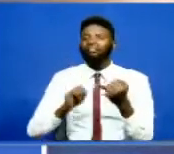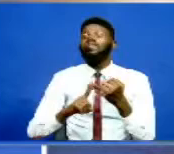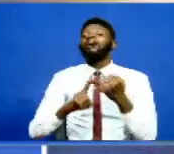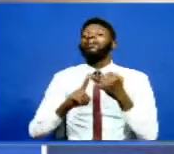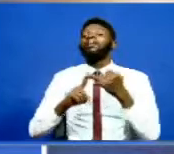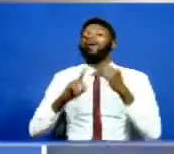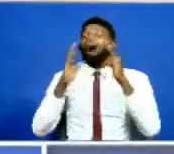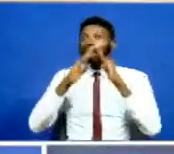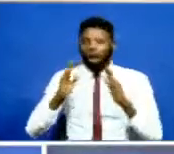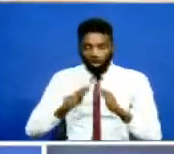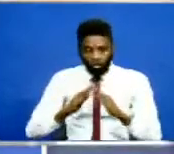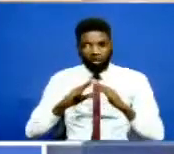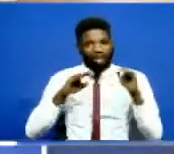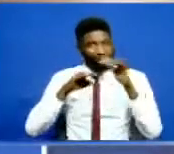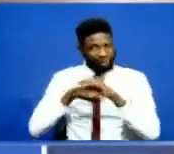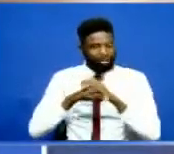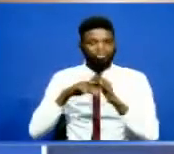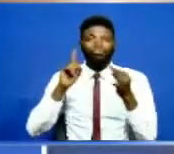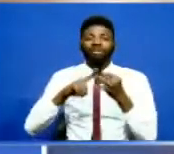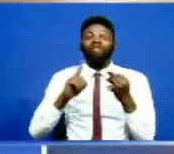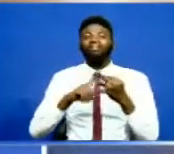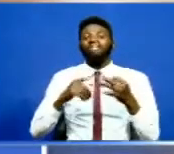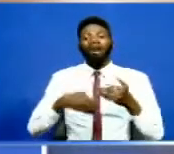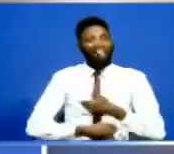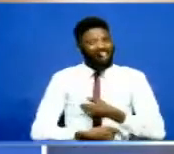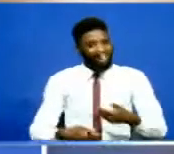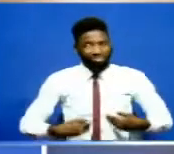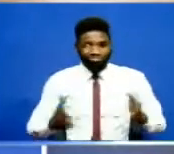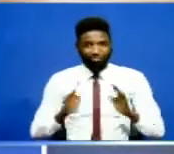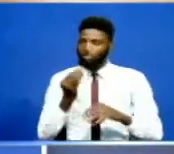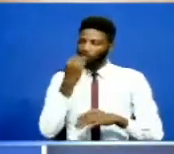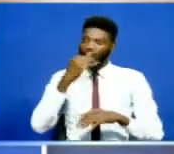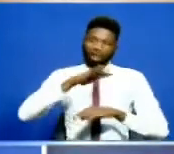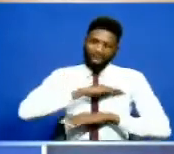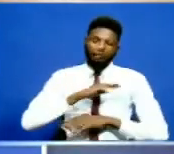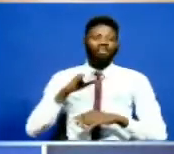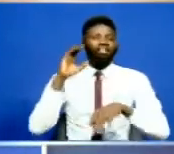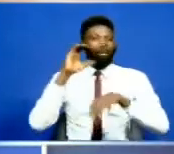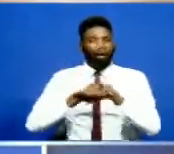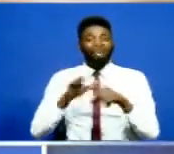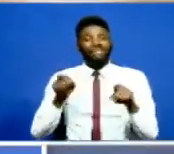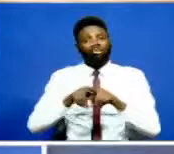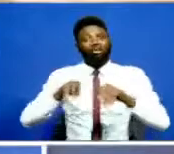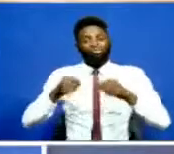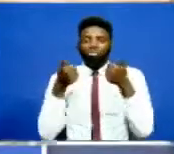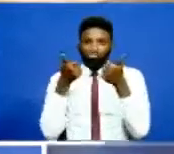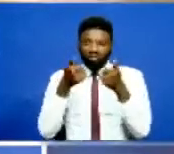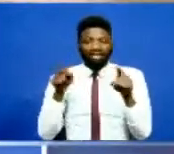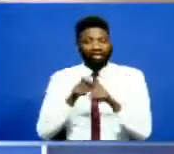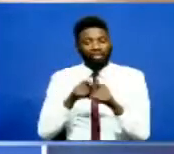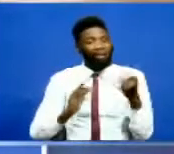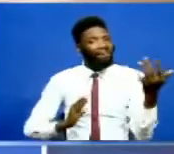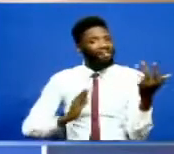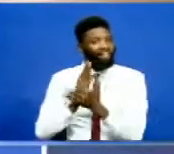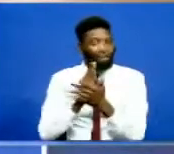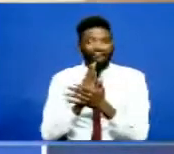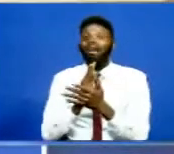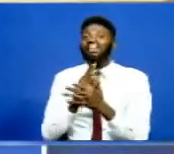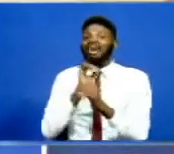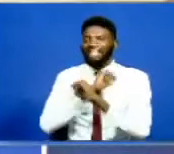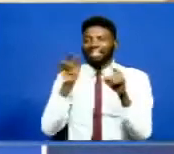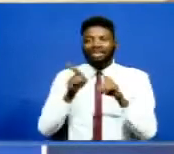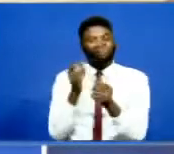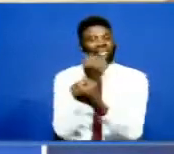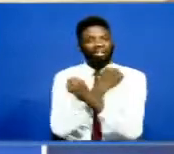housing, right to be free from hunger and to have adequate food of acceptable quality, right to clean and safe water in